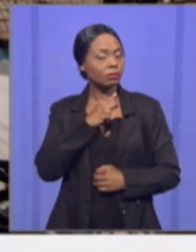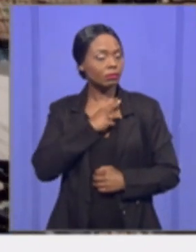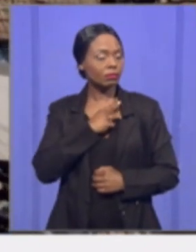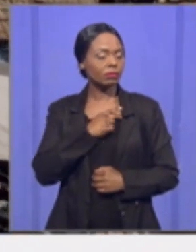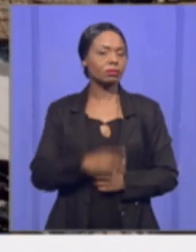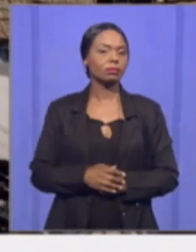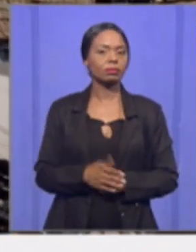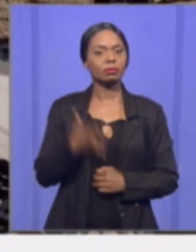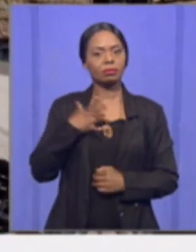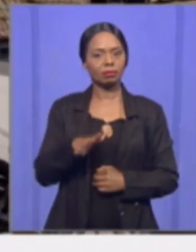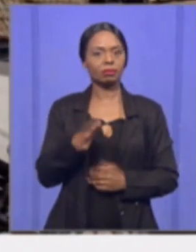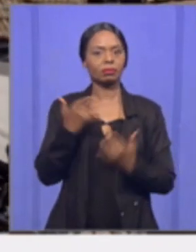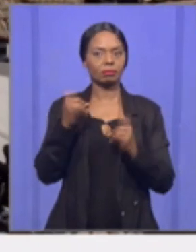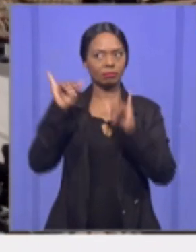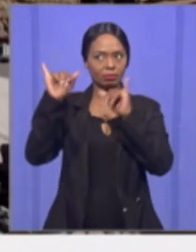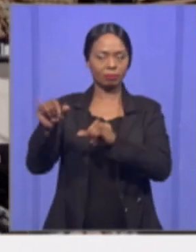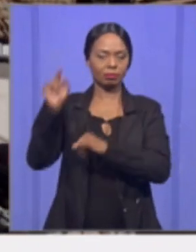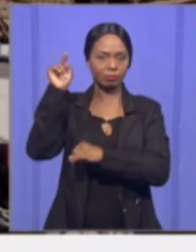I want to live there